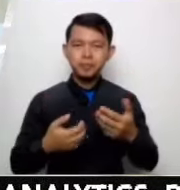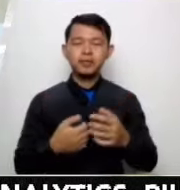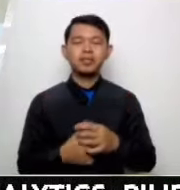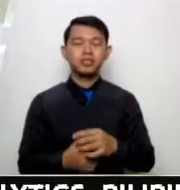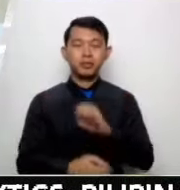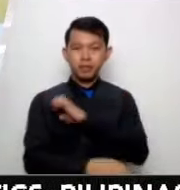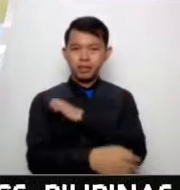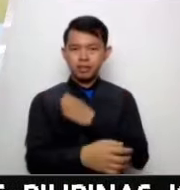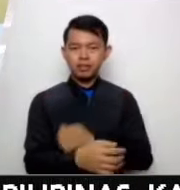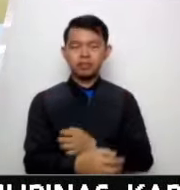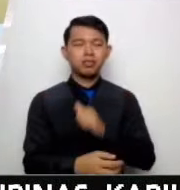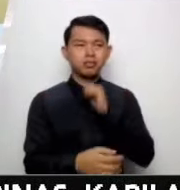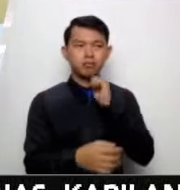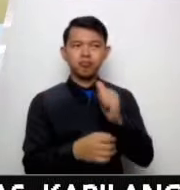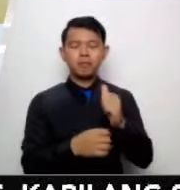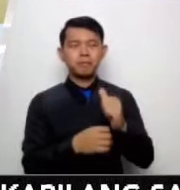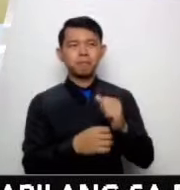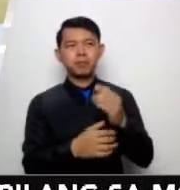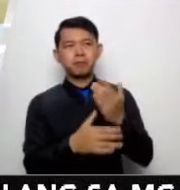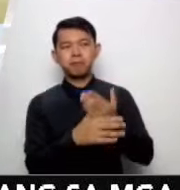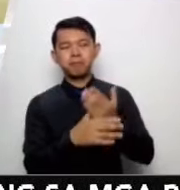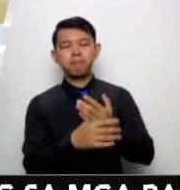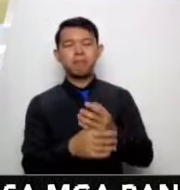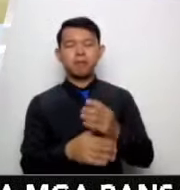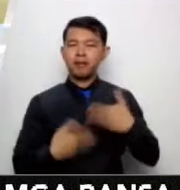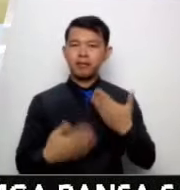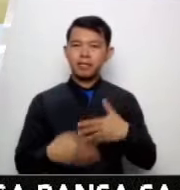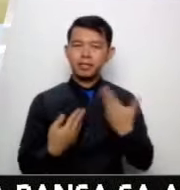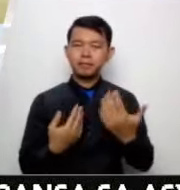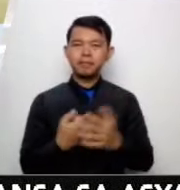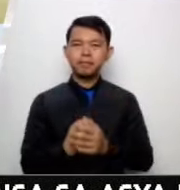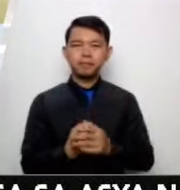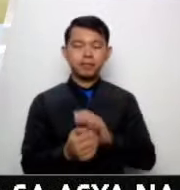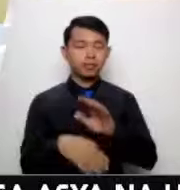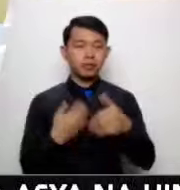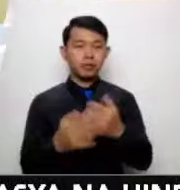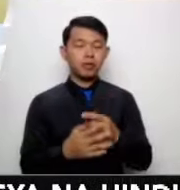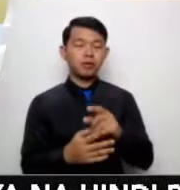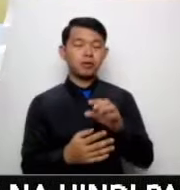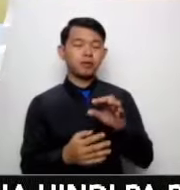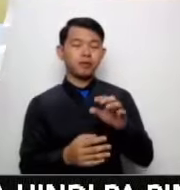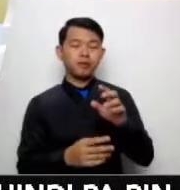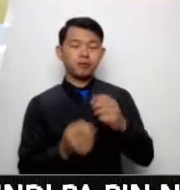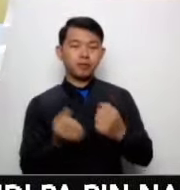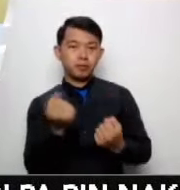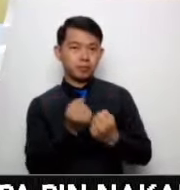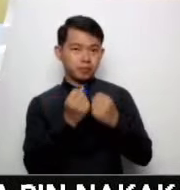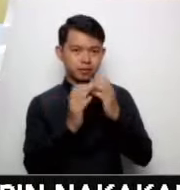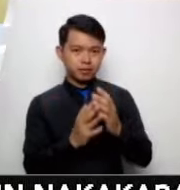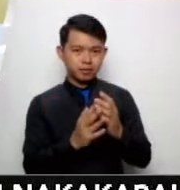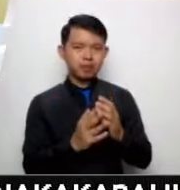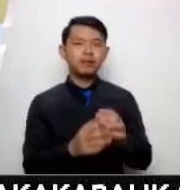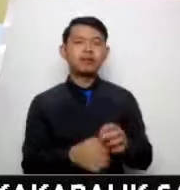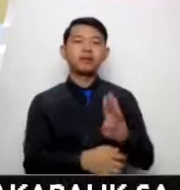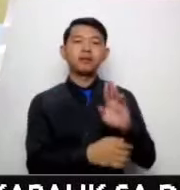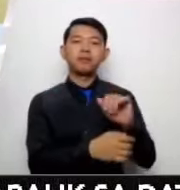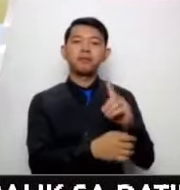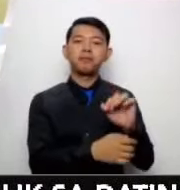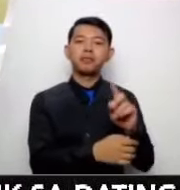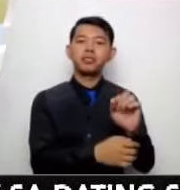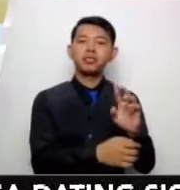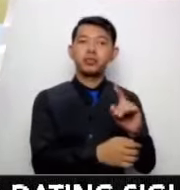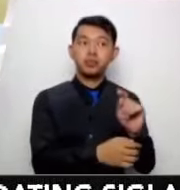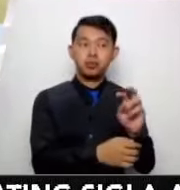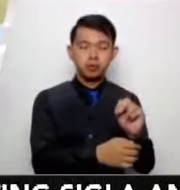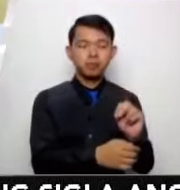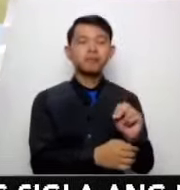So, ang saya. I think every fan's dream come true. Diba when you watch Bridgerton, parang wini-wish mo na sana nandun ka. As a girl na